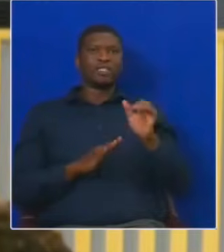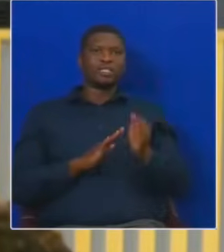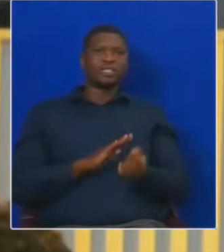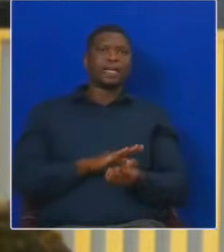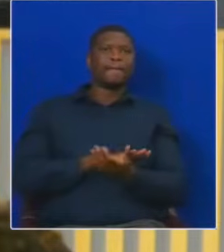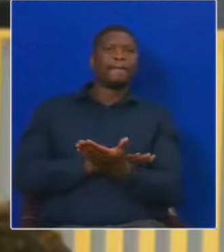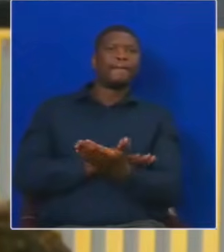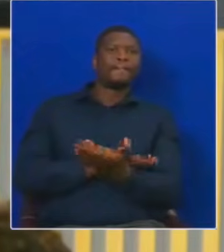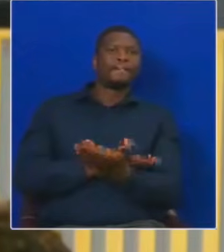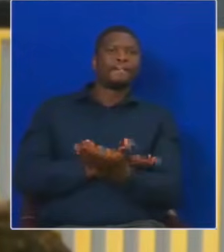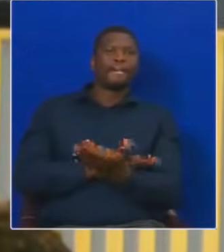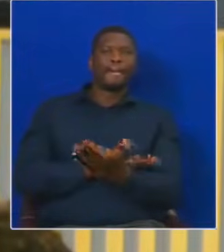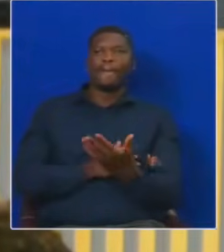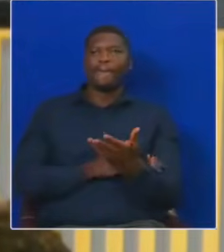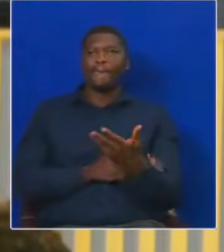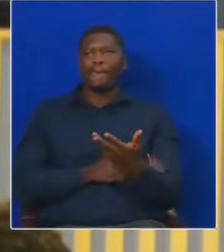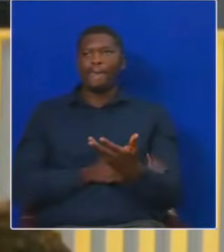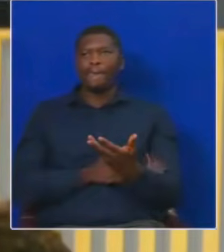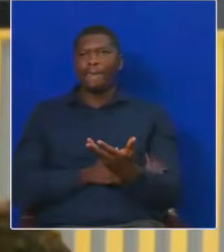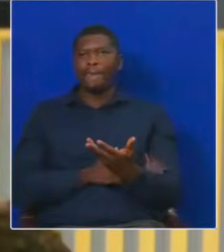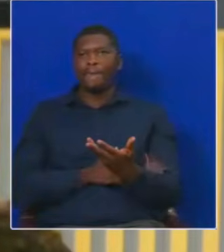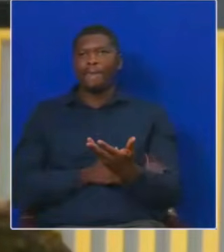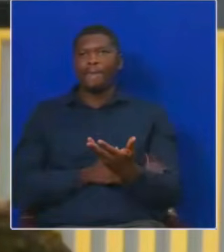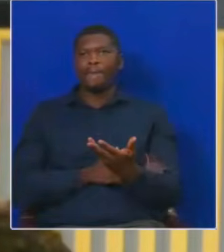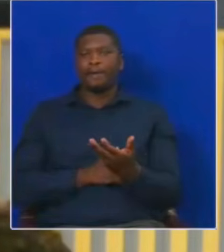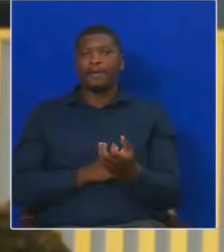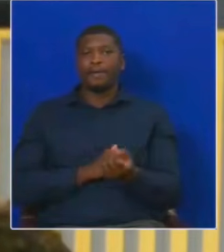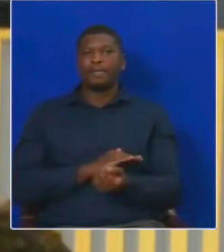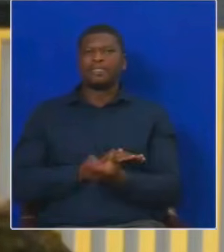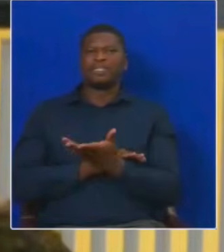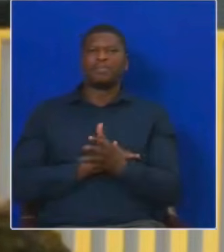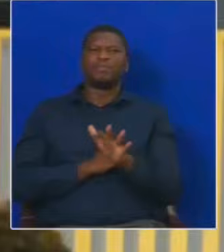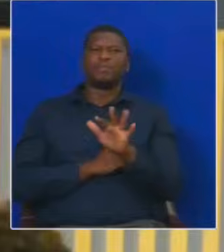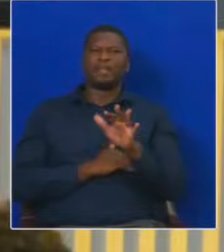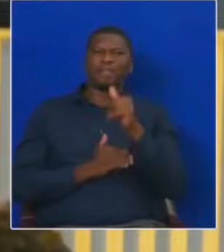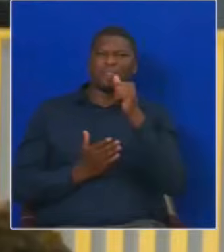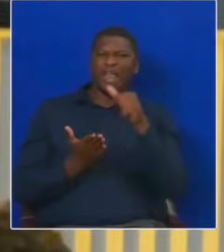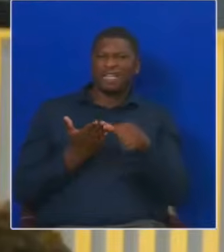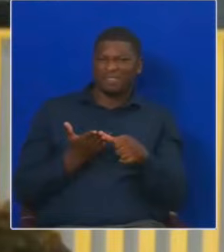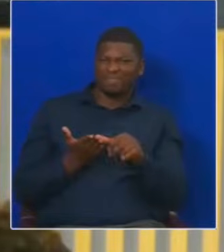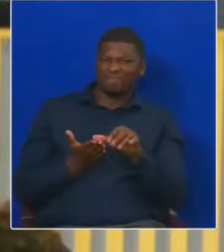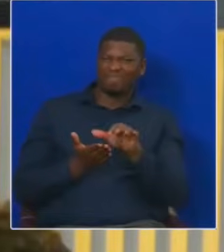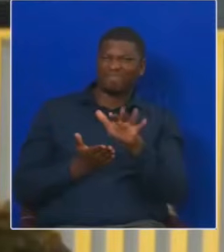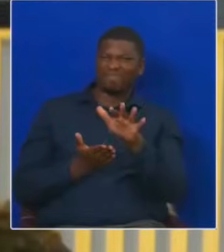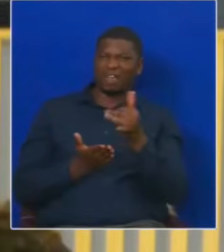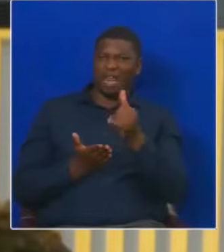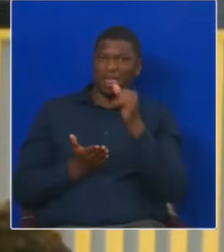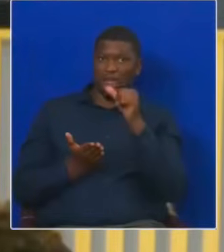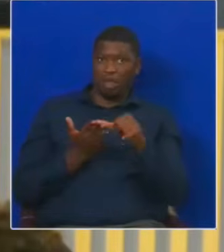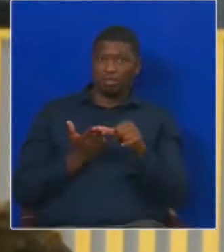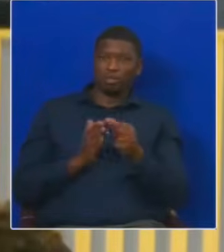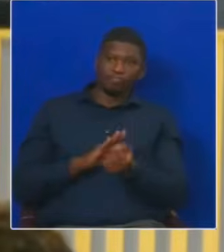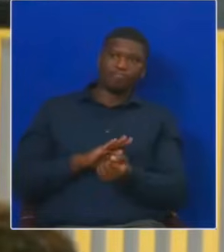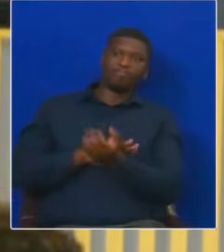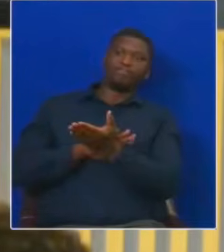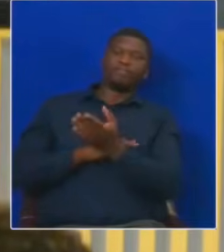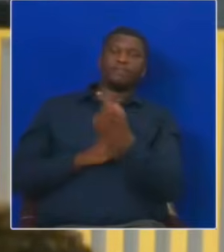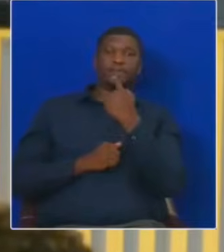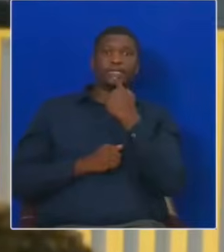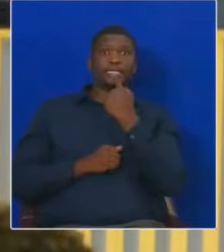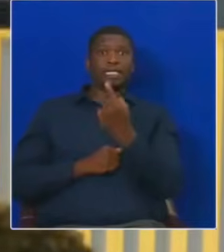a sort of a letter to say that he